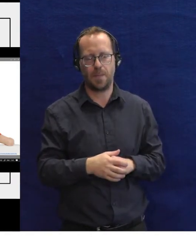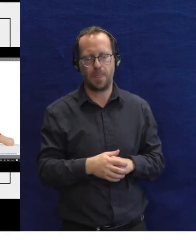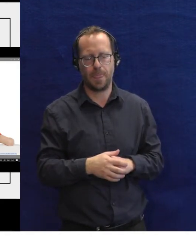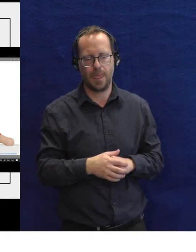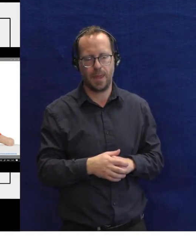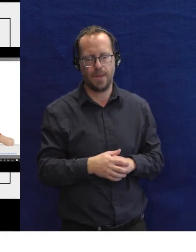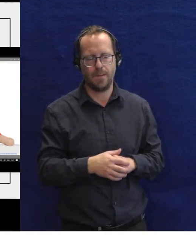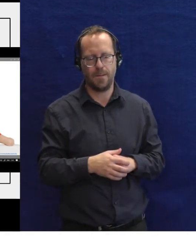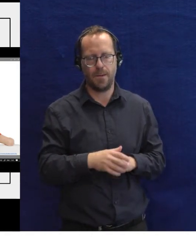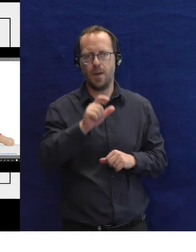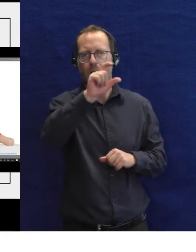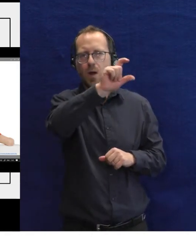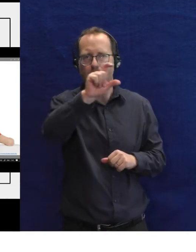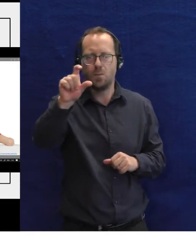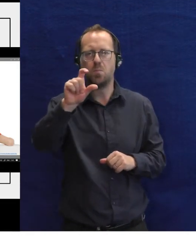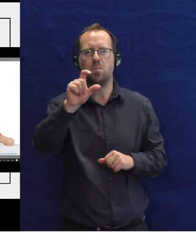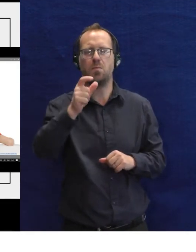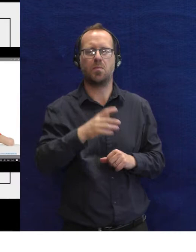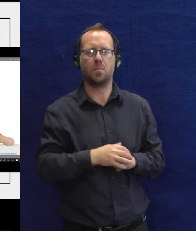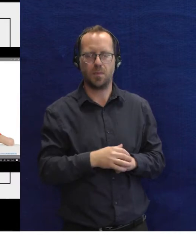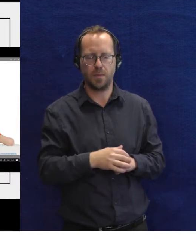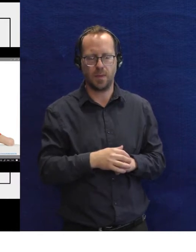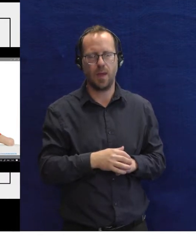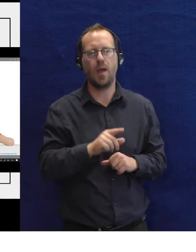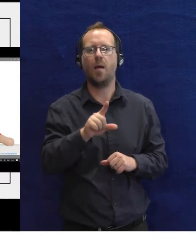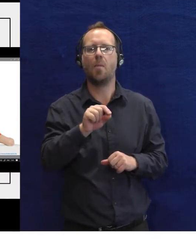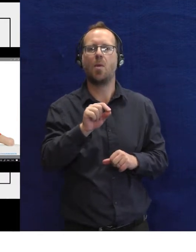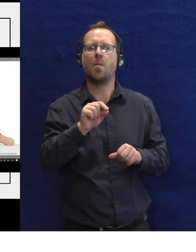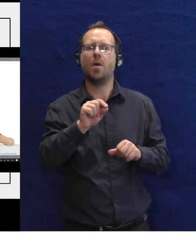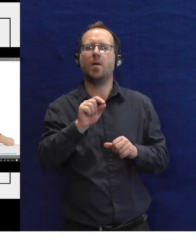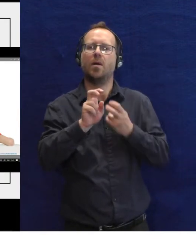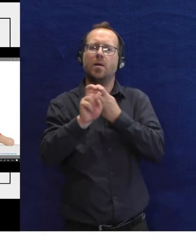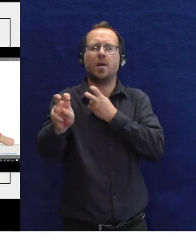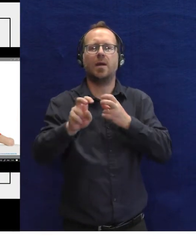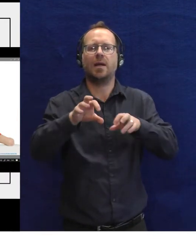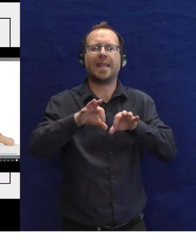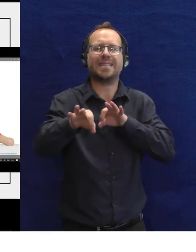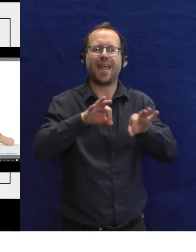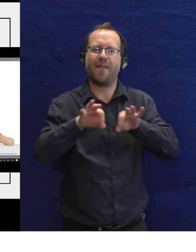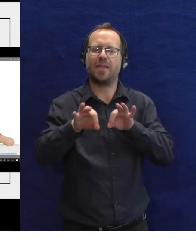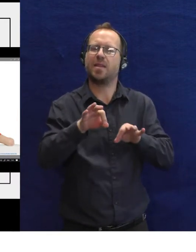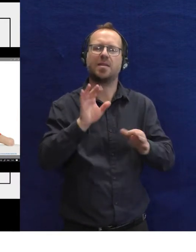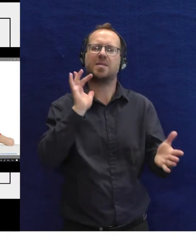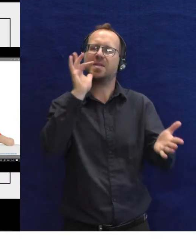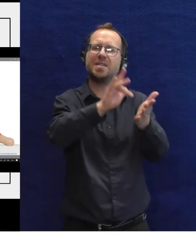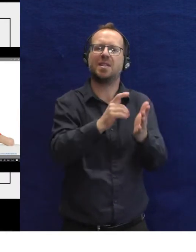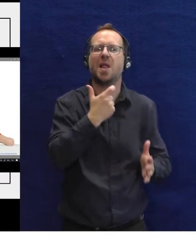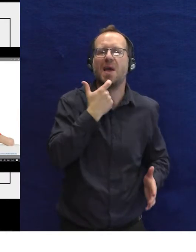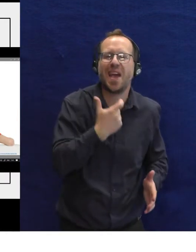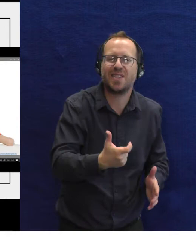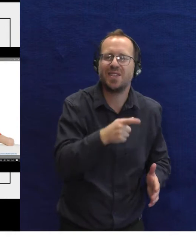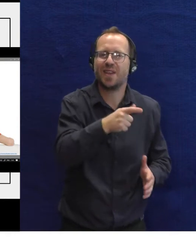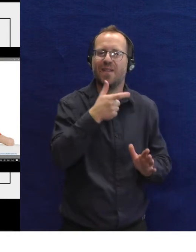on. After that, you can make some settings which are purely for default, like giving it information of the language of